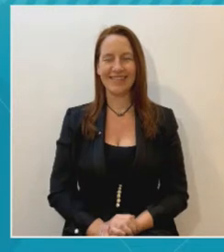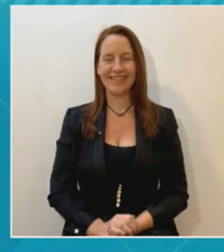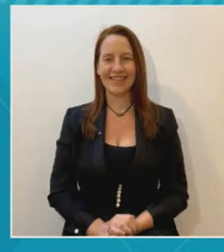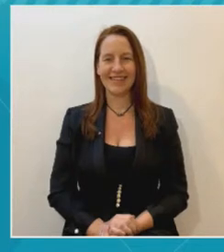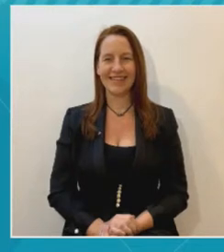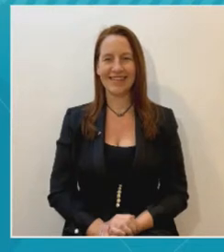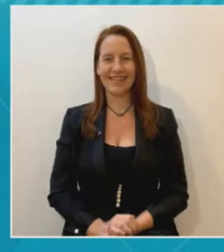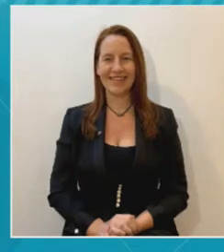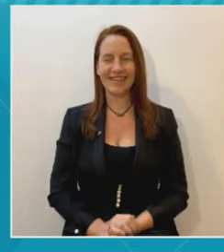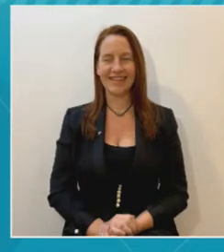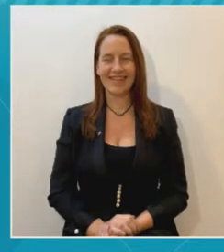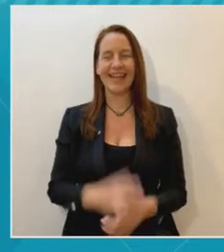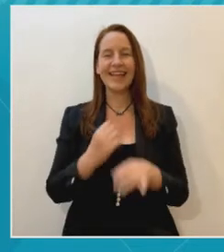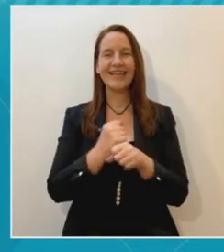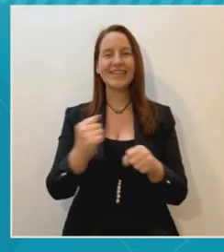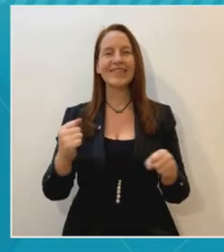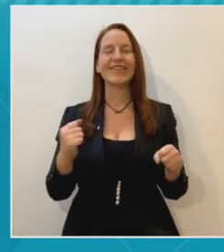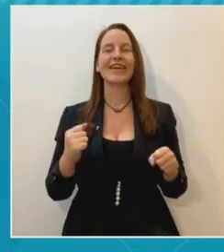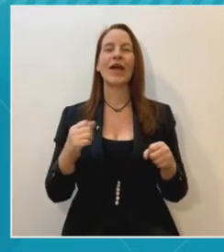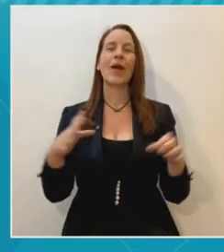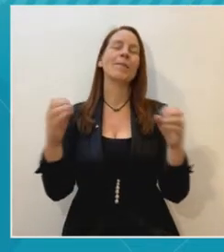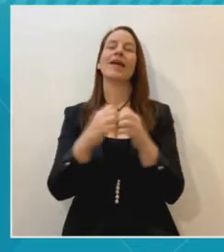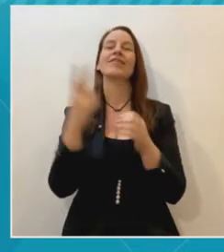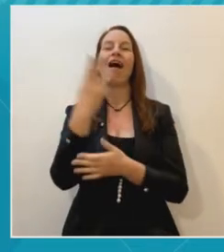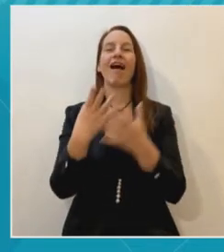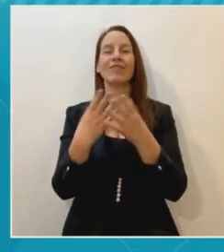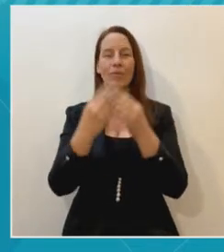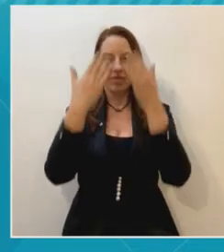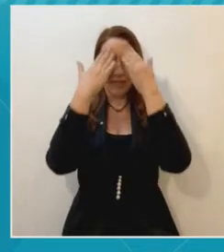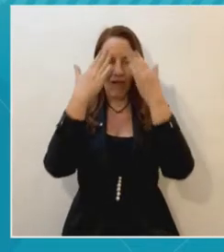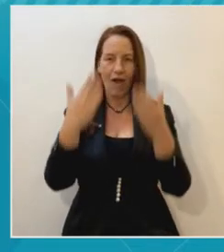Degree of Bachelor of Arts with Honours, Digital Film.